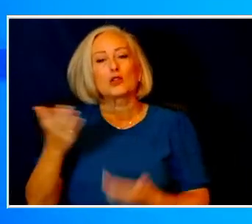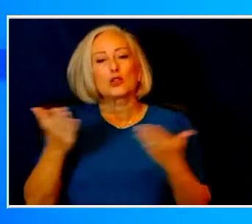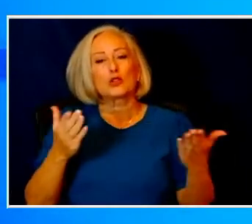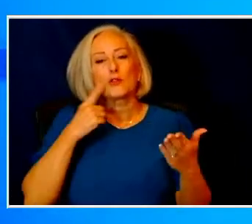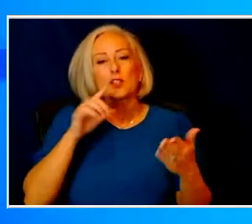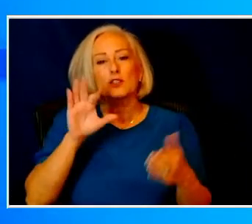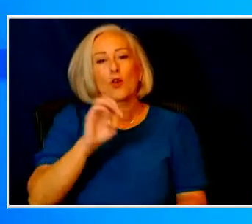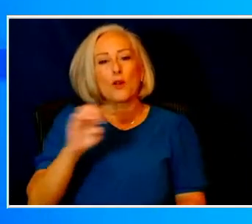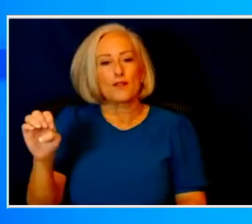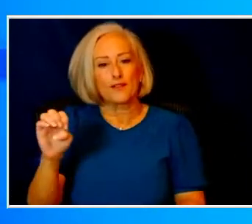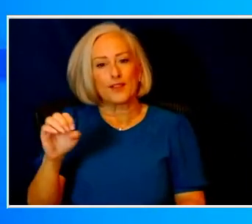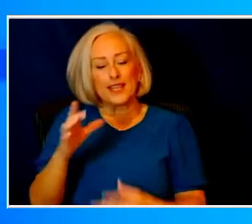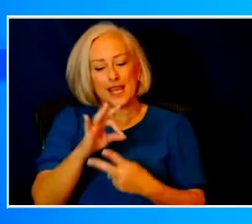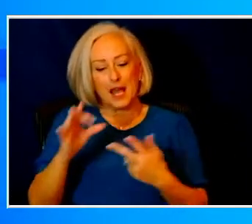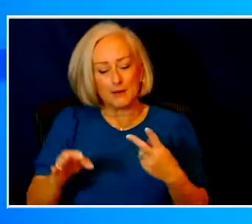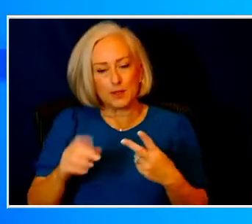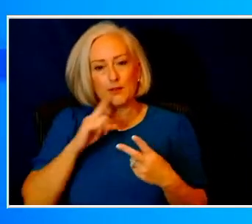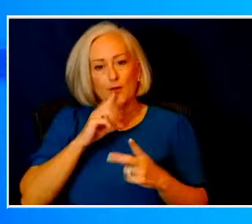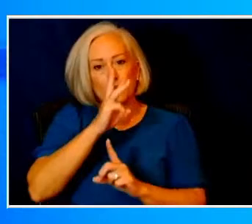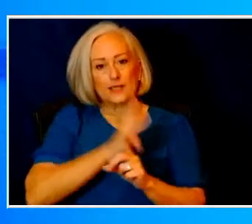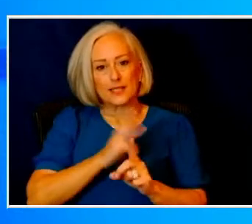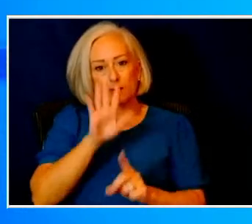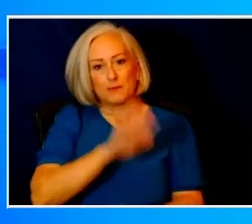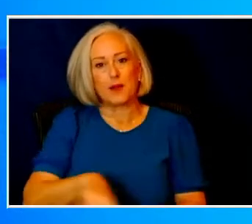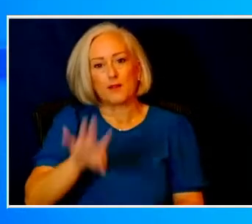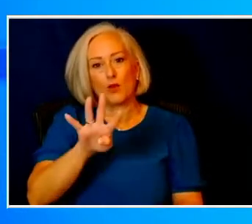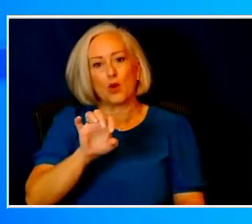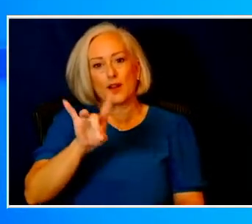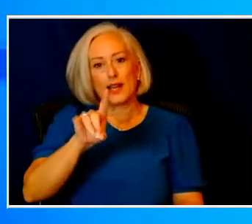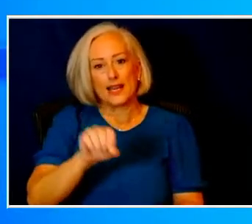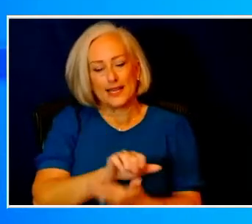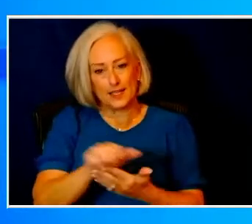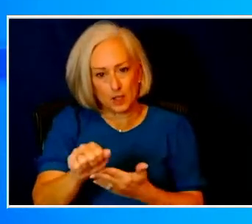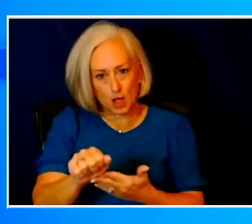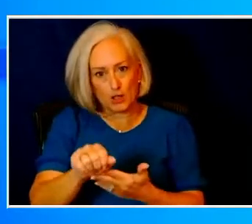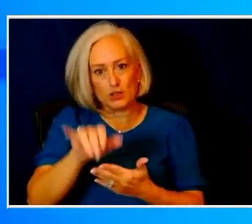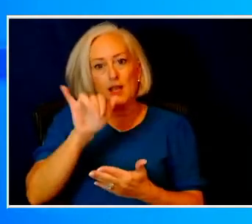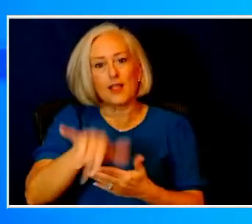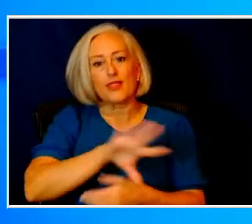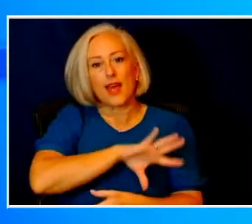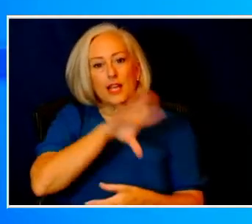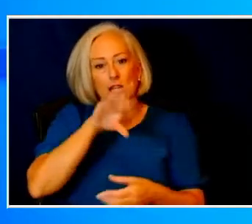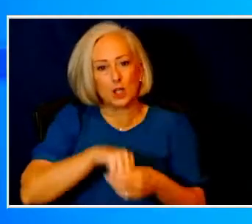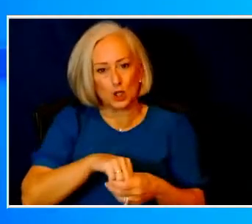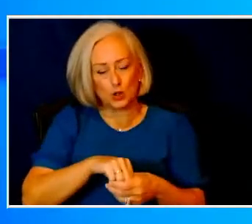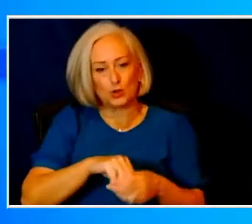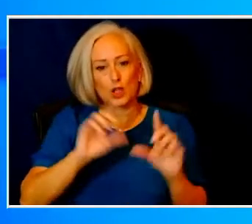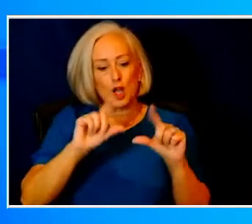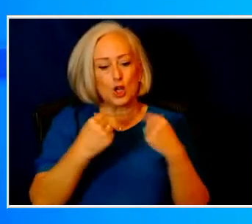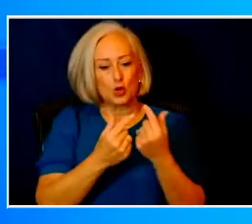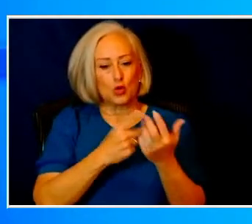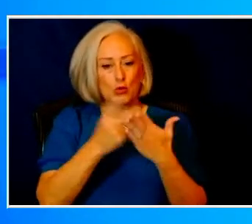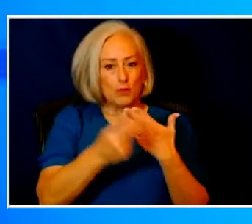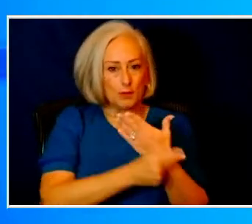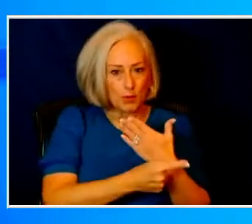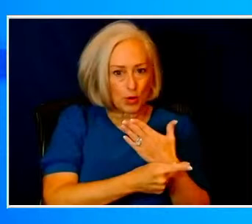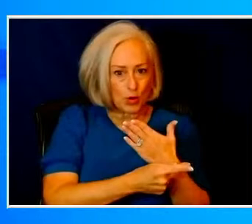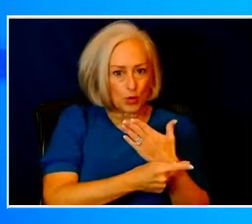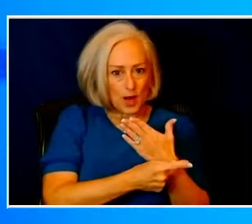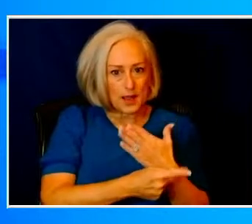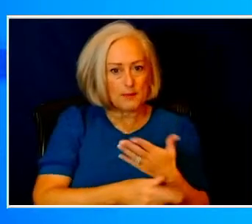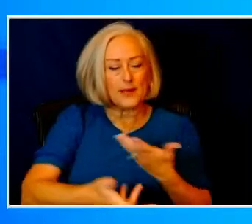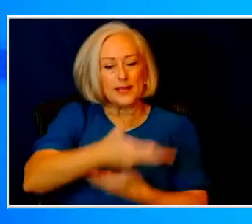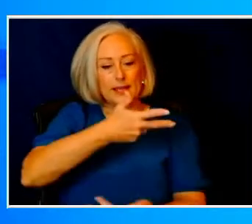program is about $480. And that includes the group programming, interacting with the